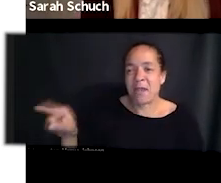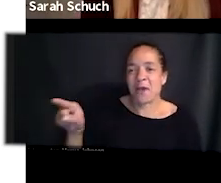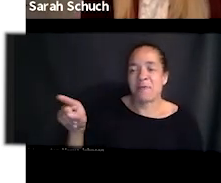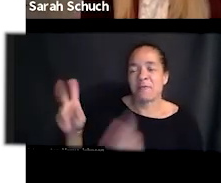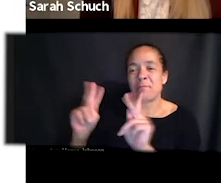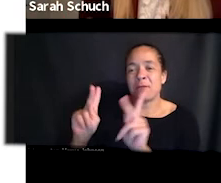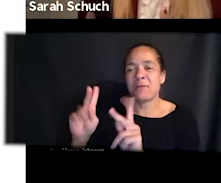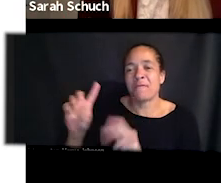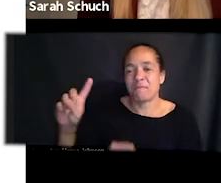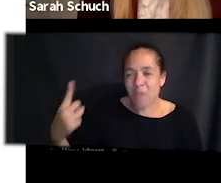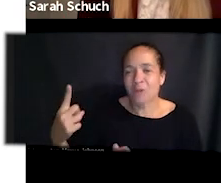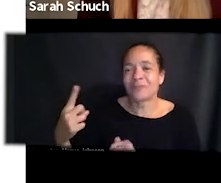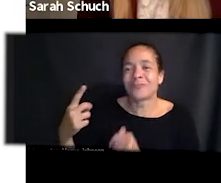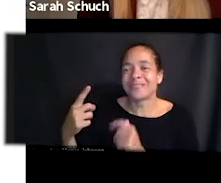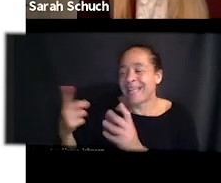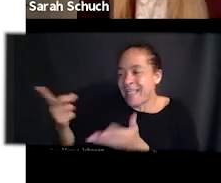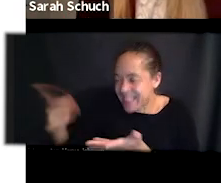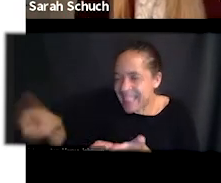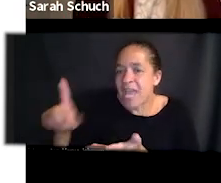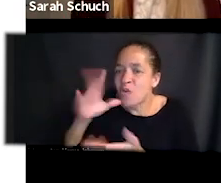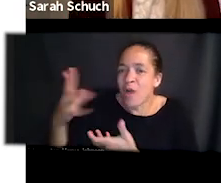process the whole time. So that was important.